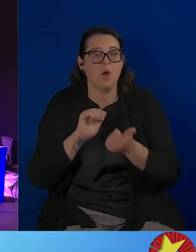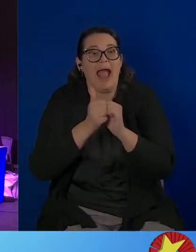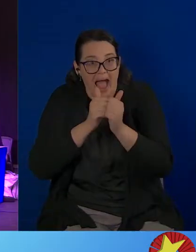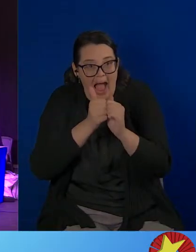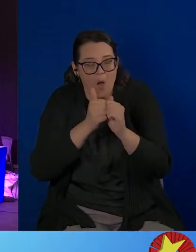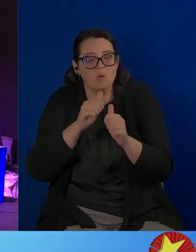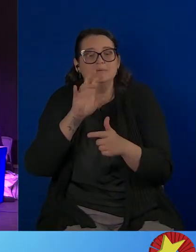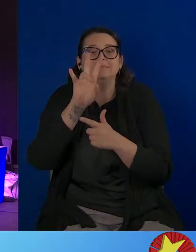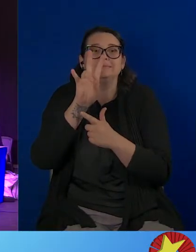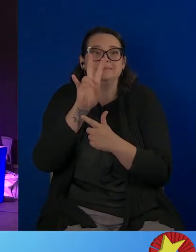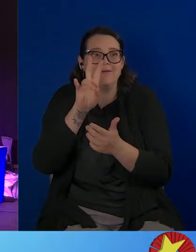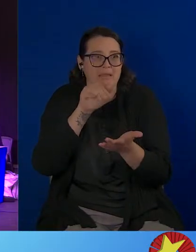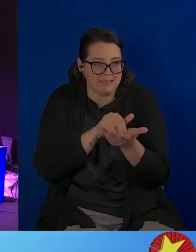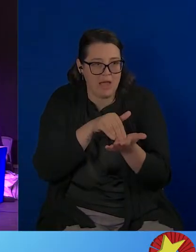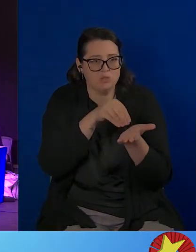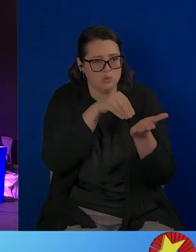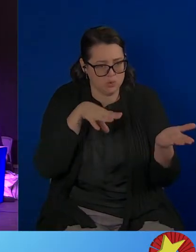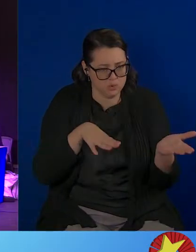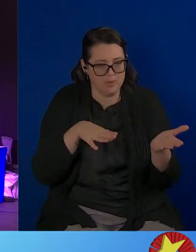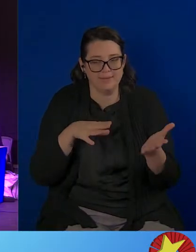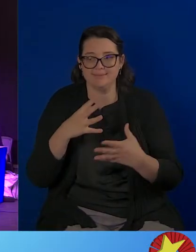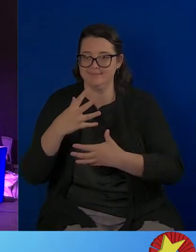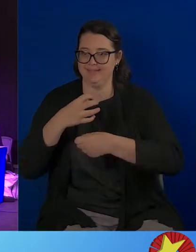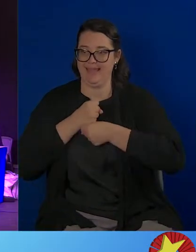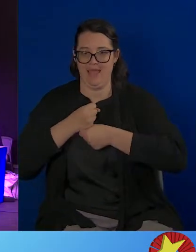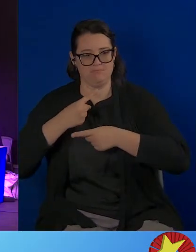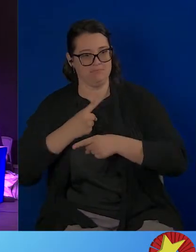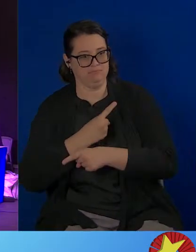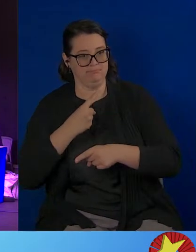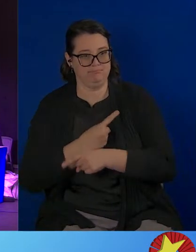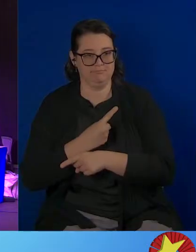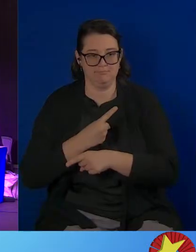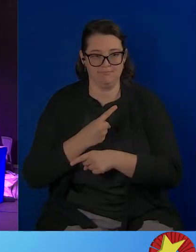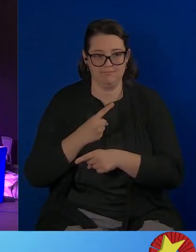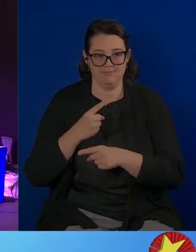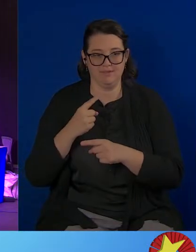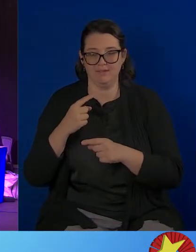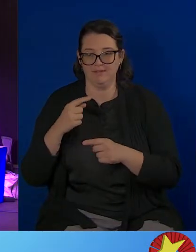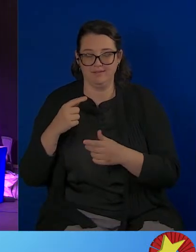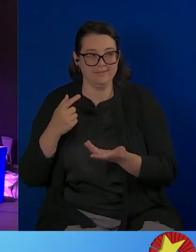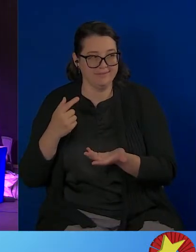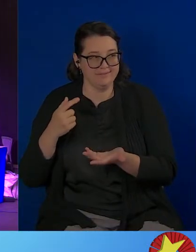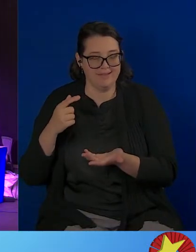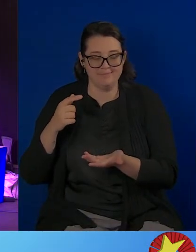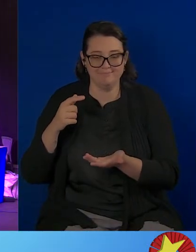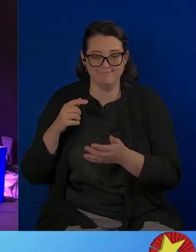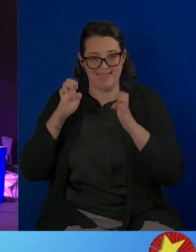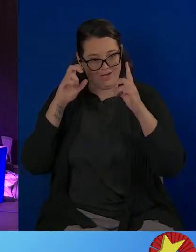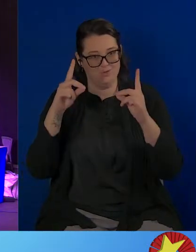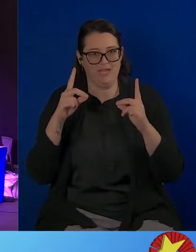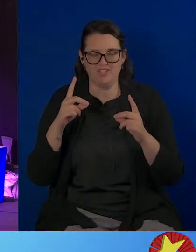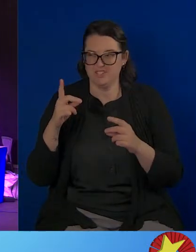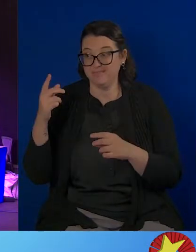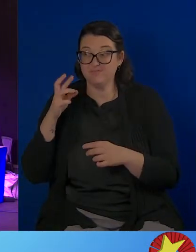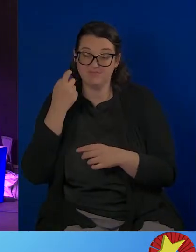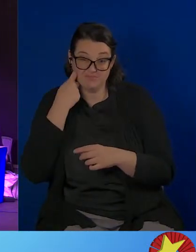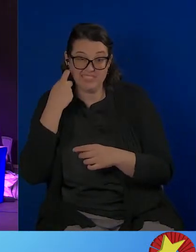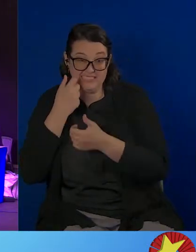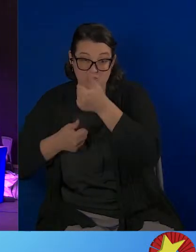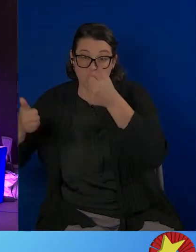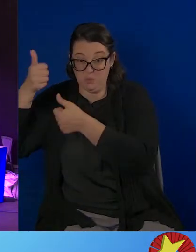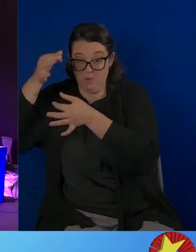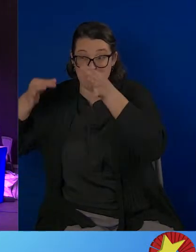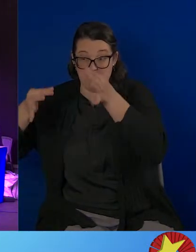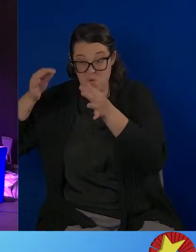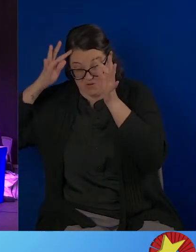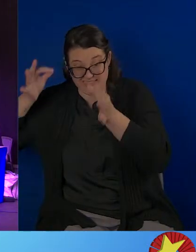service that meets the federal guidelines for it. Recent Supreme Court decision suggested that as well. And I think there's a way for us to work